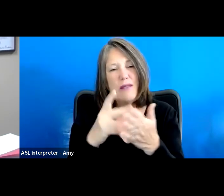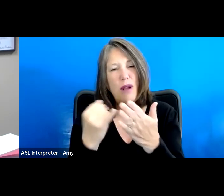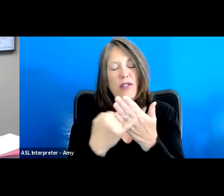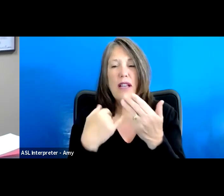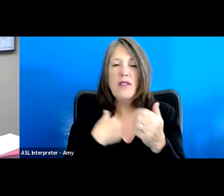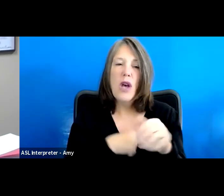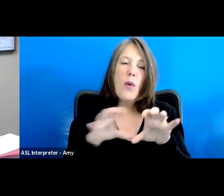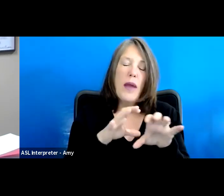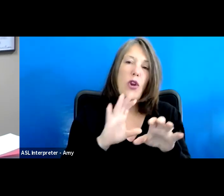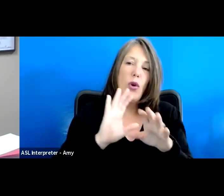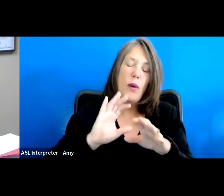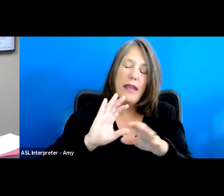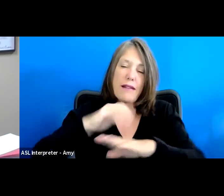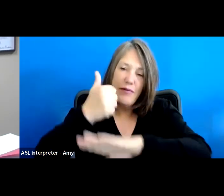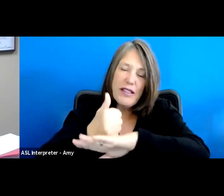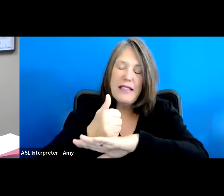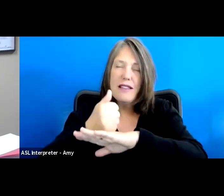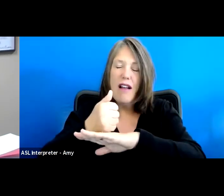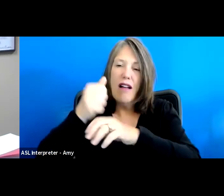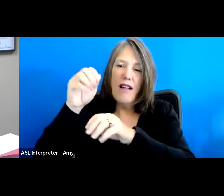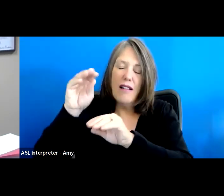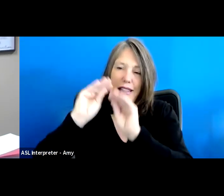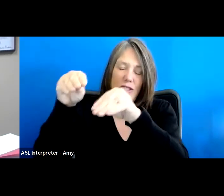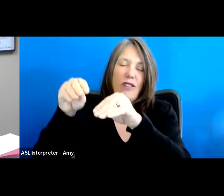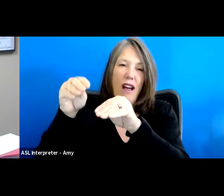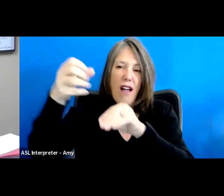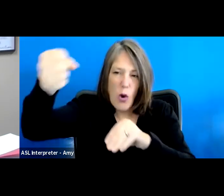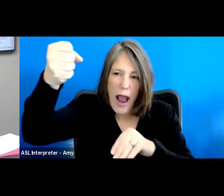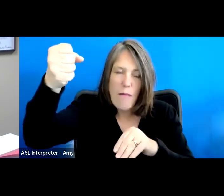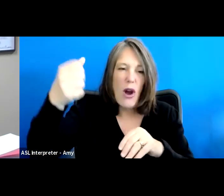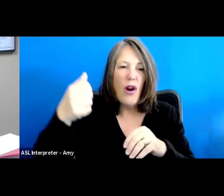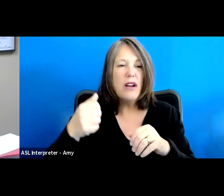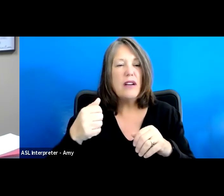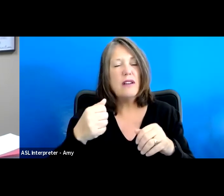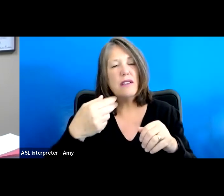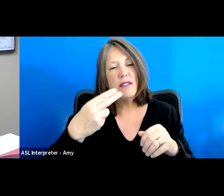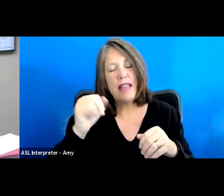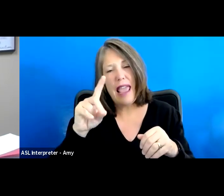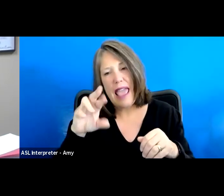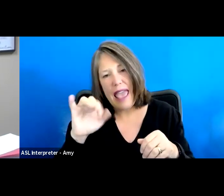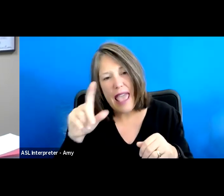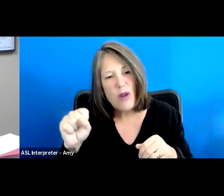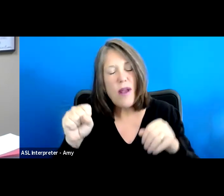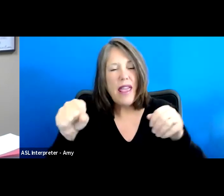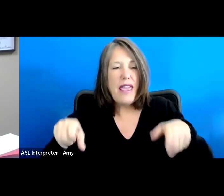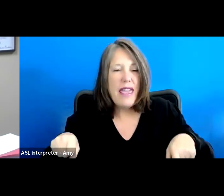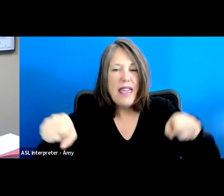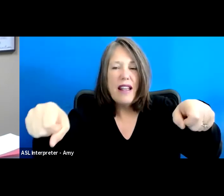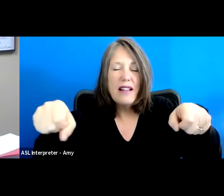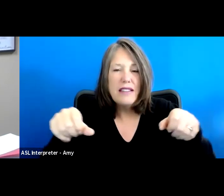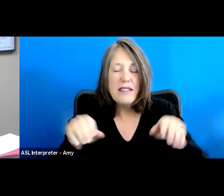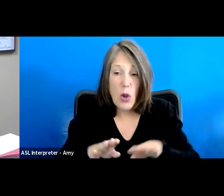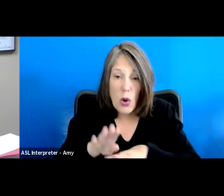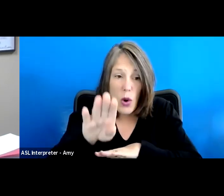like installing grab bars, interior and exterior handrails, low-rise steps, wooden and aluminum ramps,